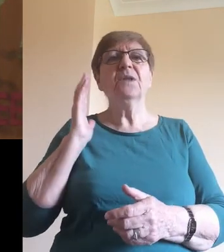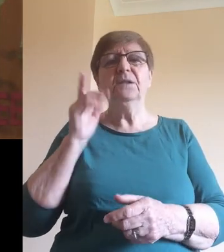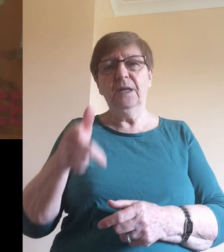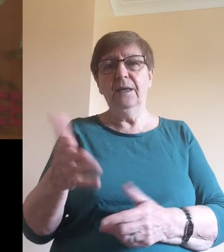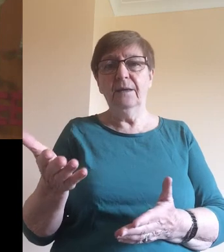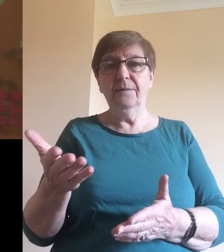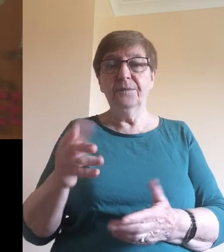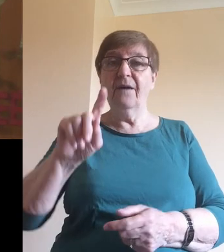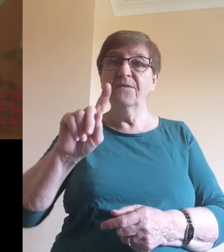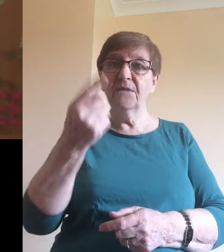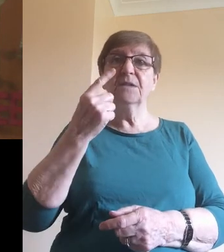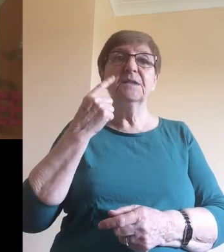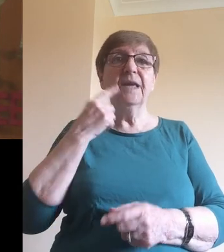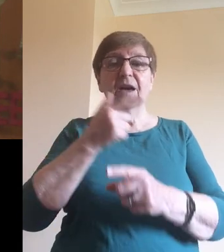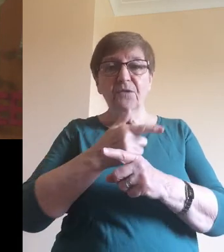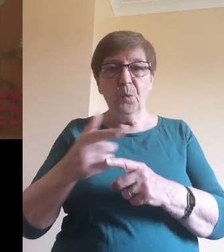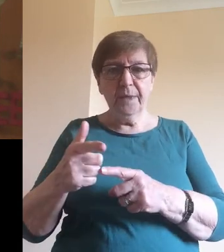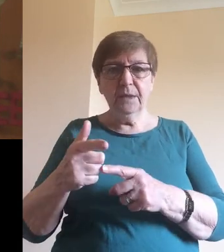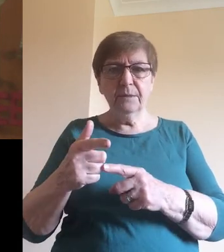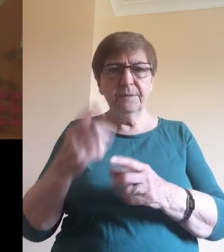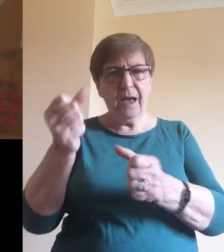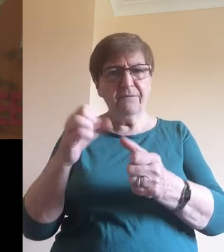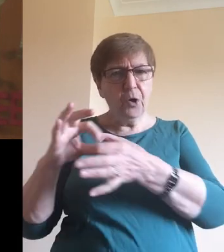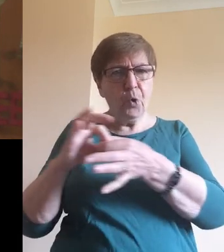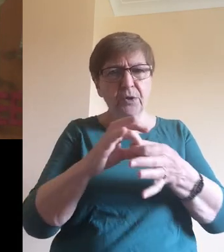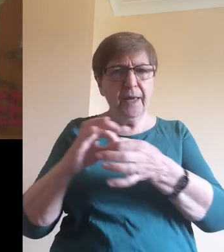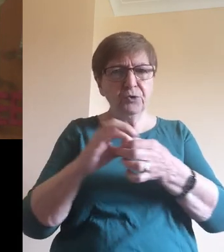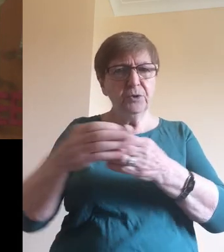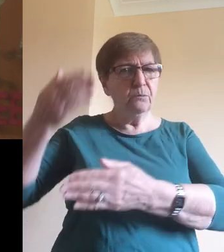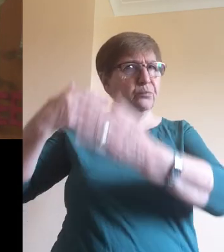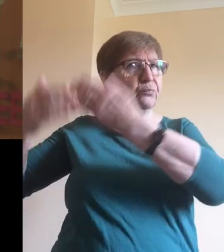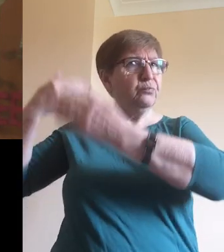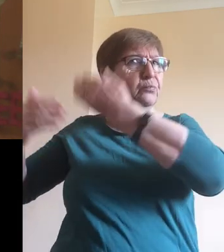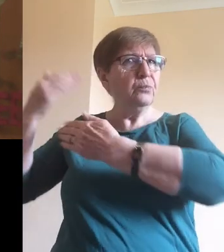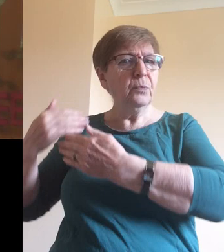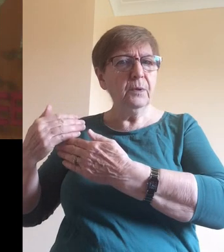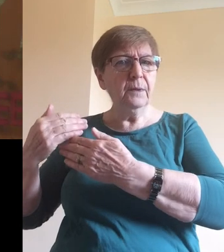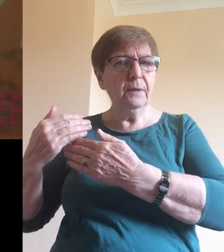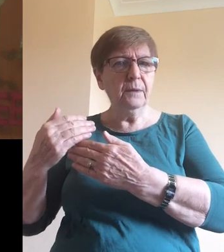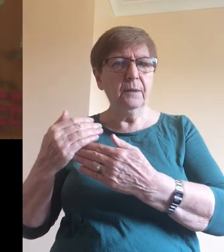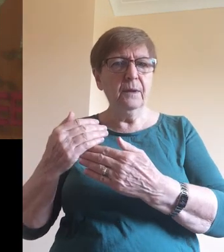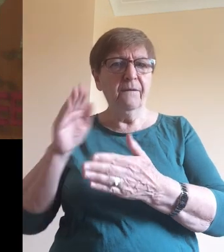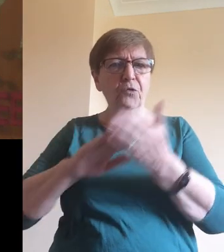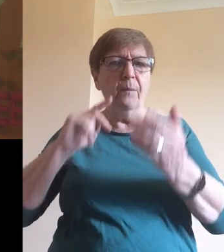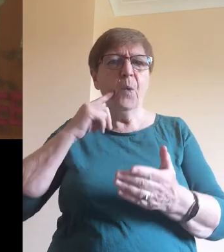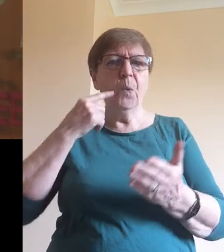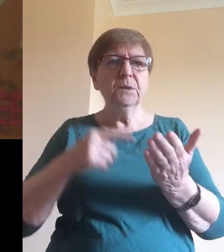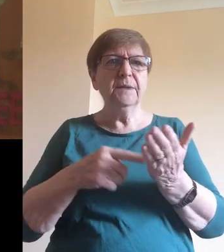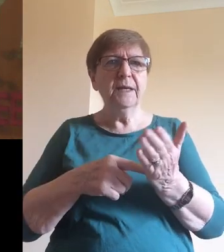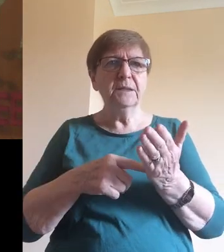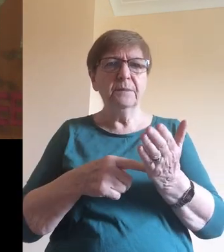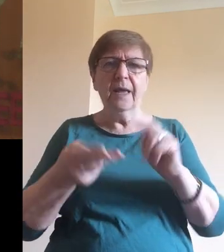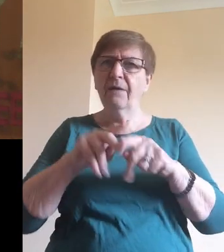The first day of the week has connections back, and we will understand it better if we can first of